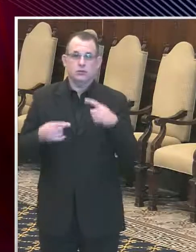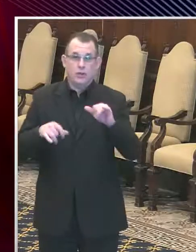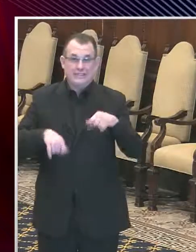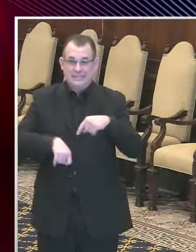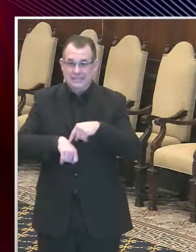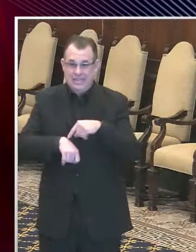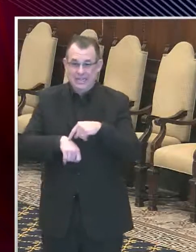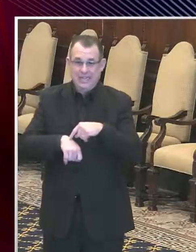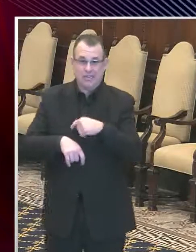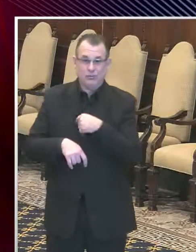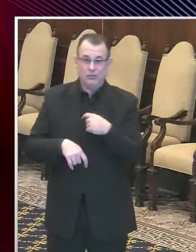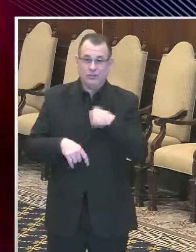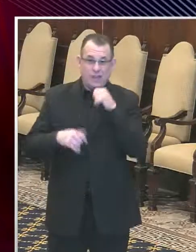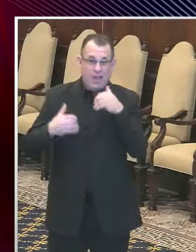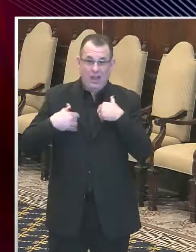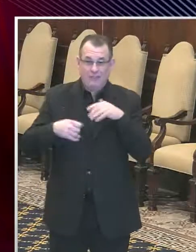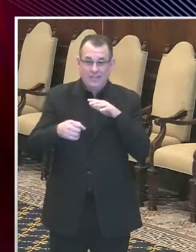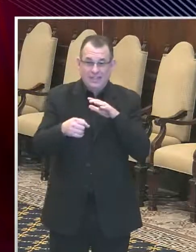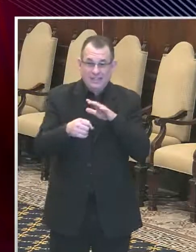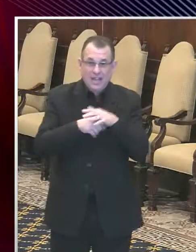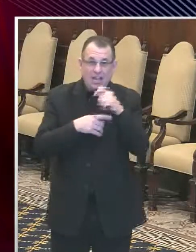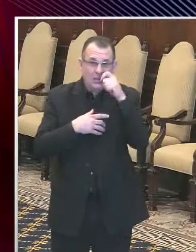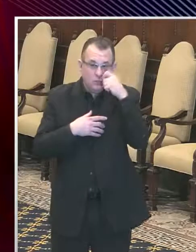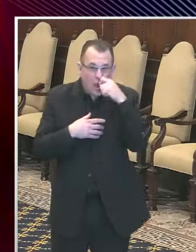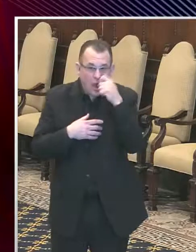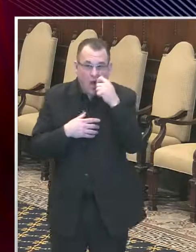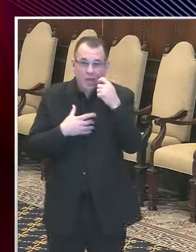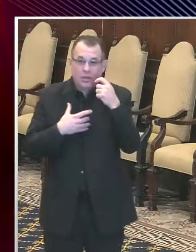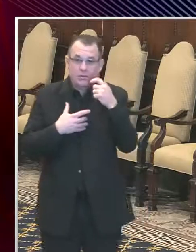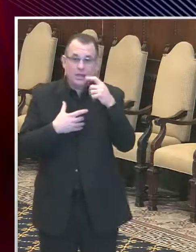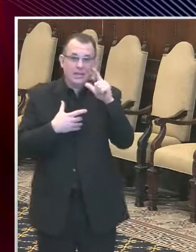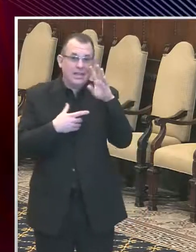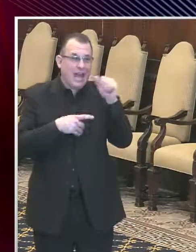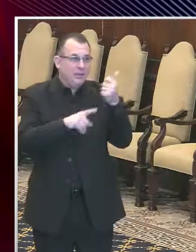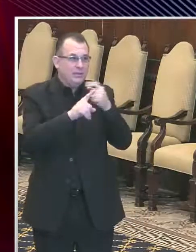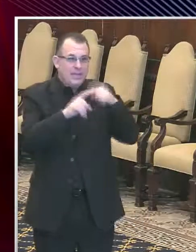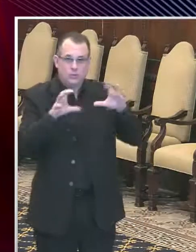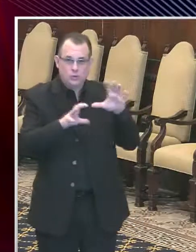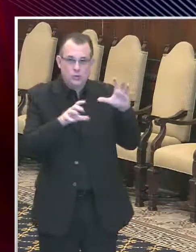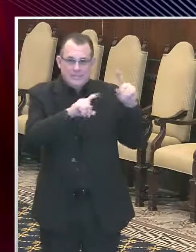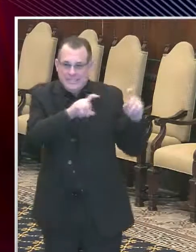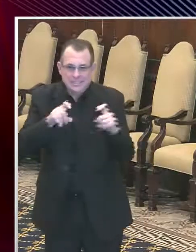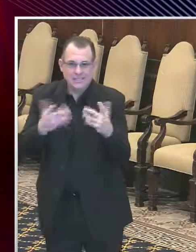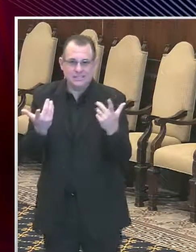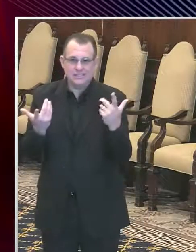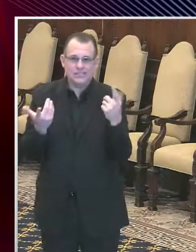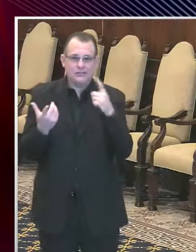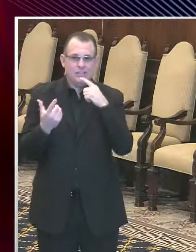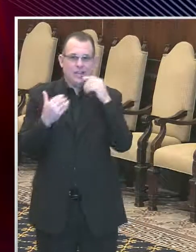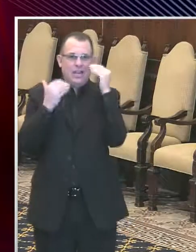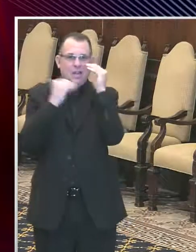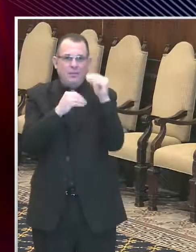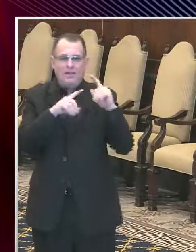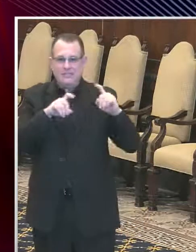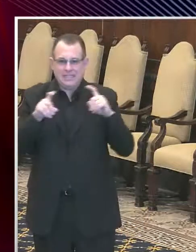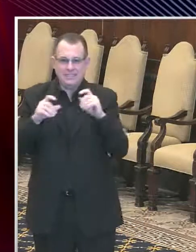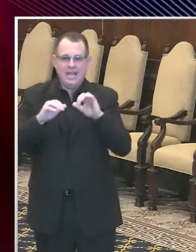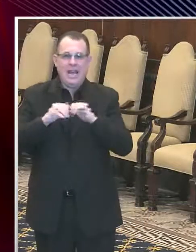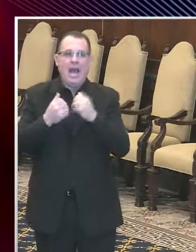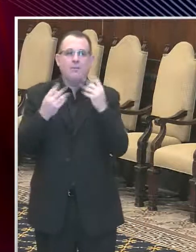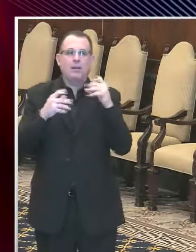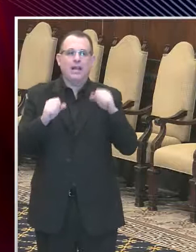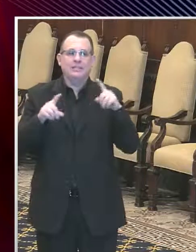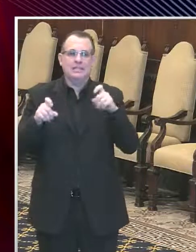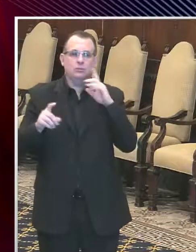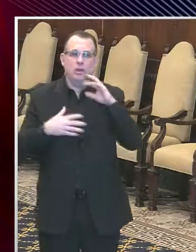collection swabs and the laboratories can't do enough testing, there's a limit to how much testing is going to benefit the way we control this epidemic. That's